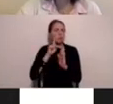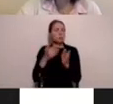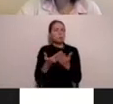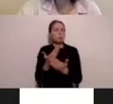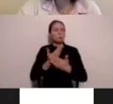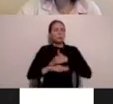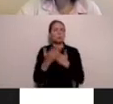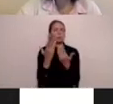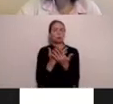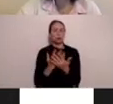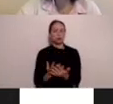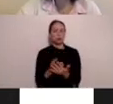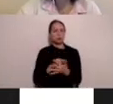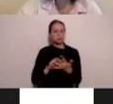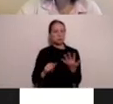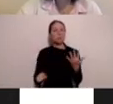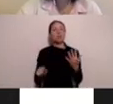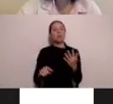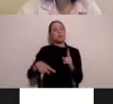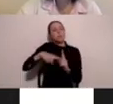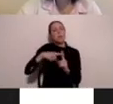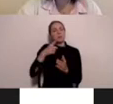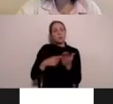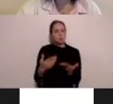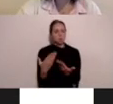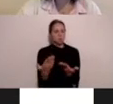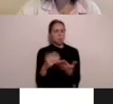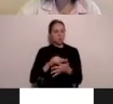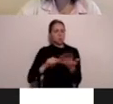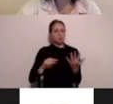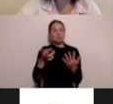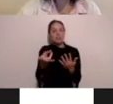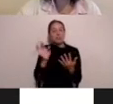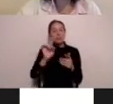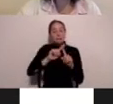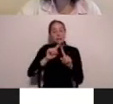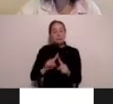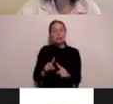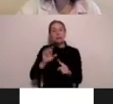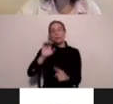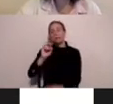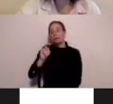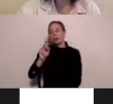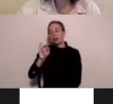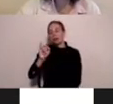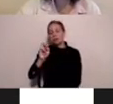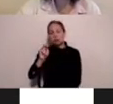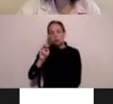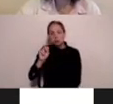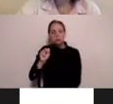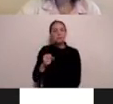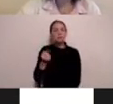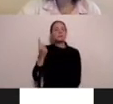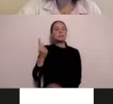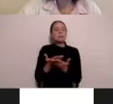on 78 different newborn screening conditions, as well as educational resources like materials or handouts, as well as additional recorded